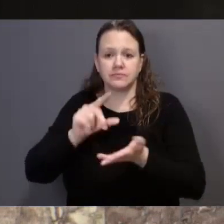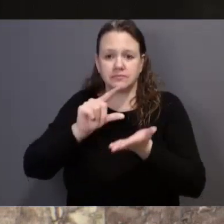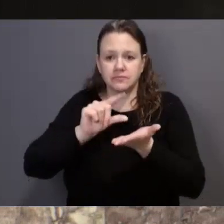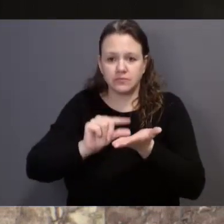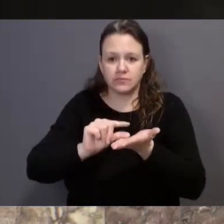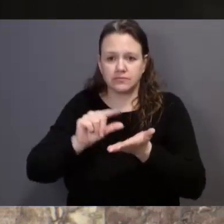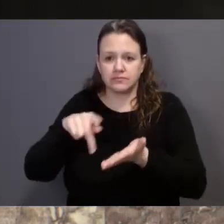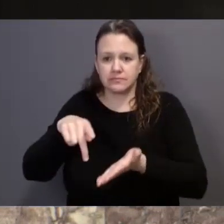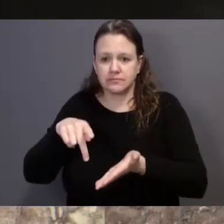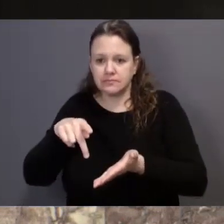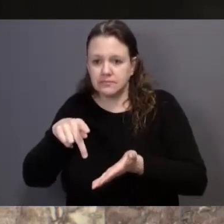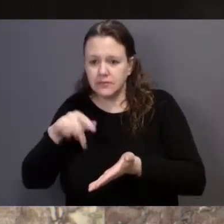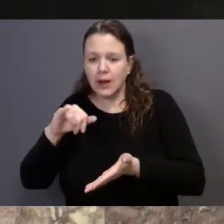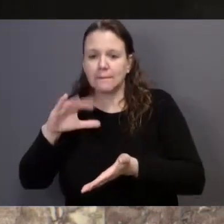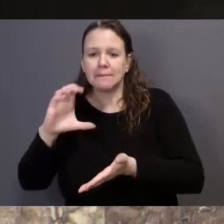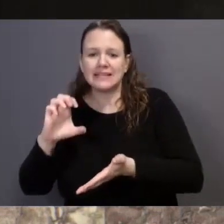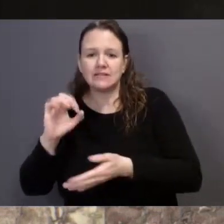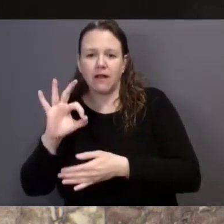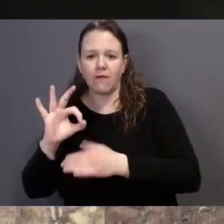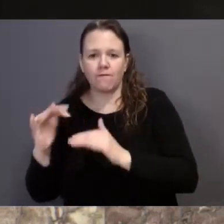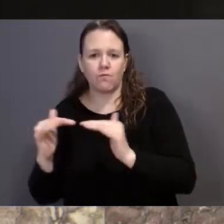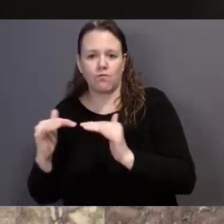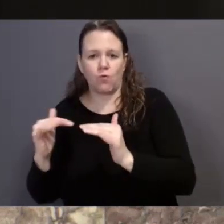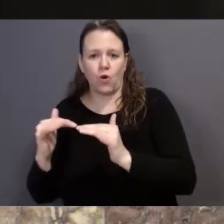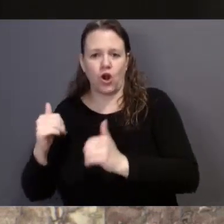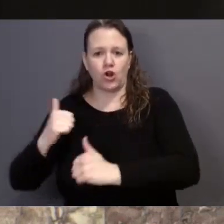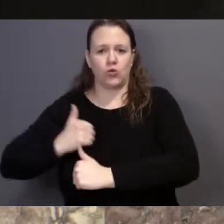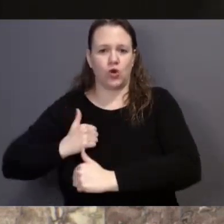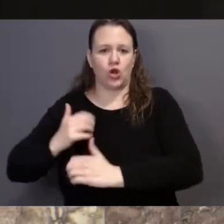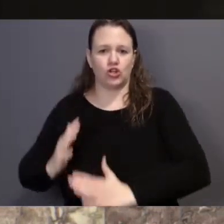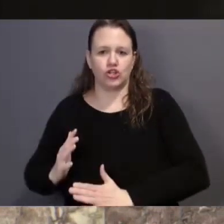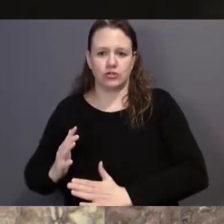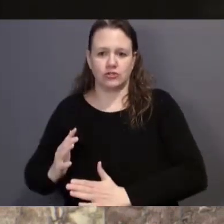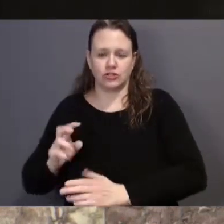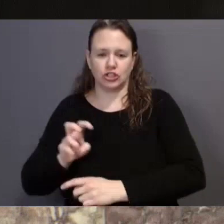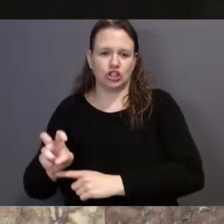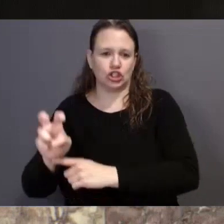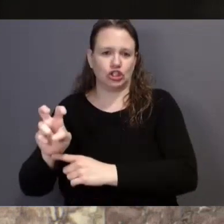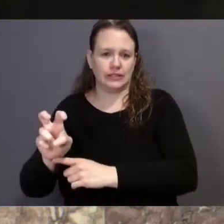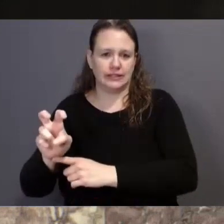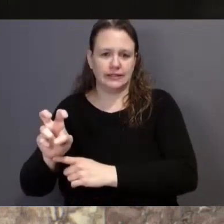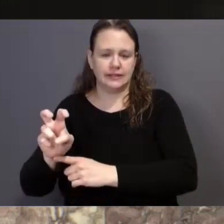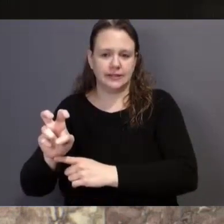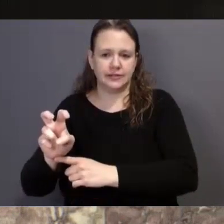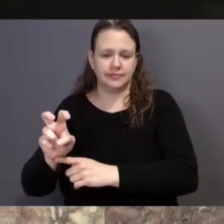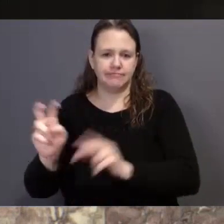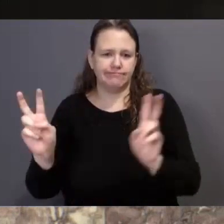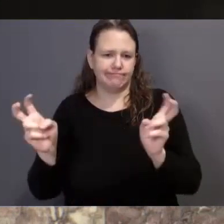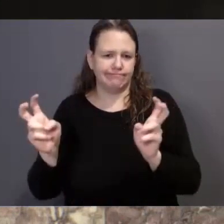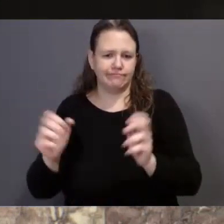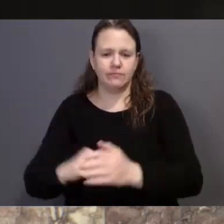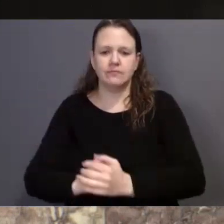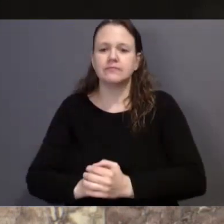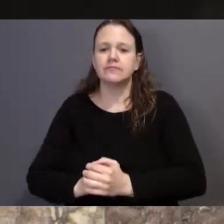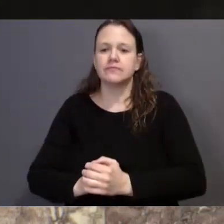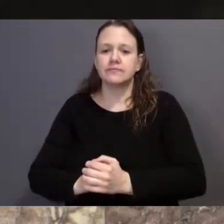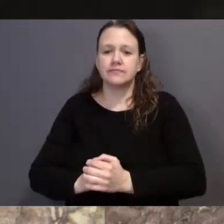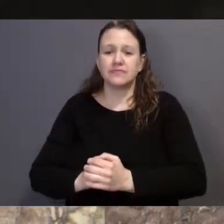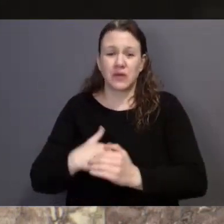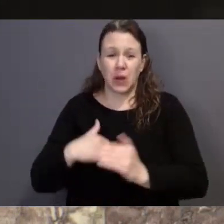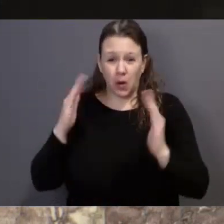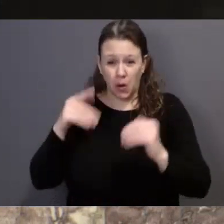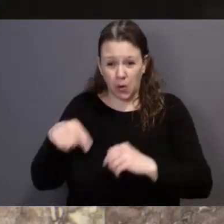I was hoping you could all be there, but unfortunately he's fallen ill, so that's going to be postponed. I hope you'll all join me in wishing him